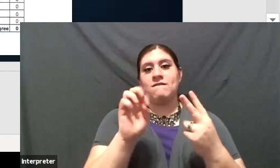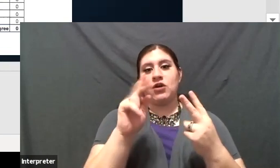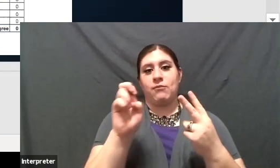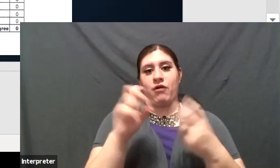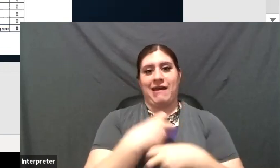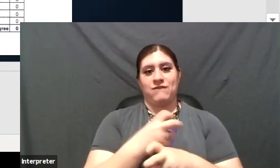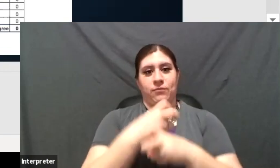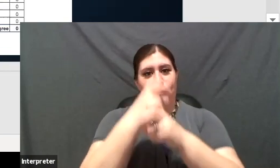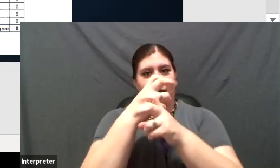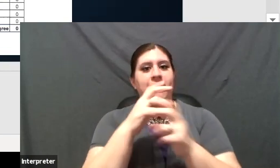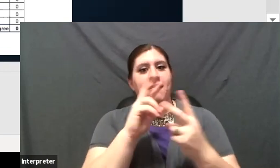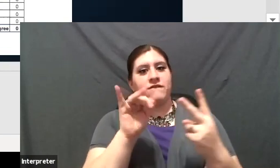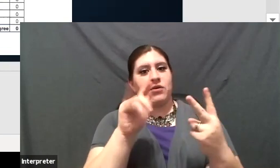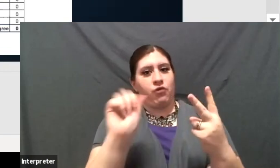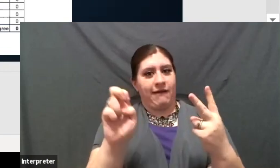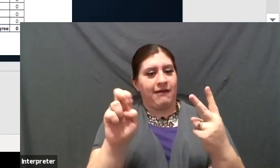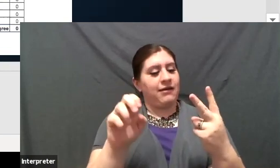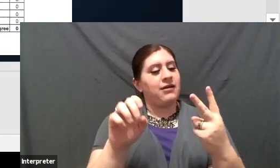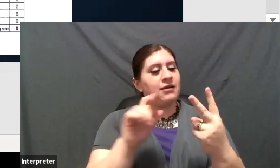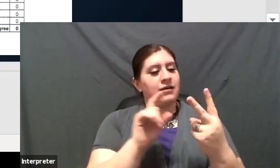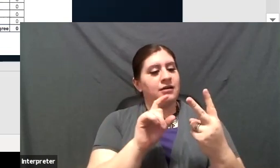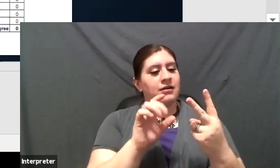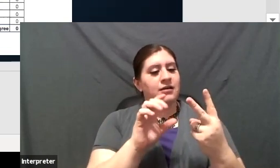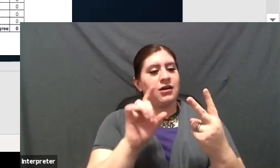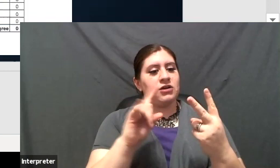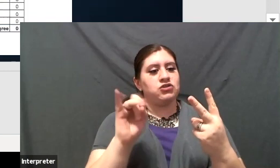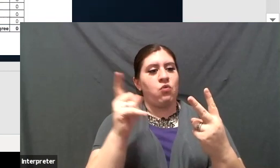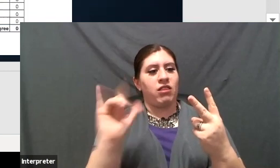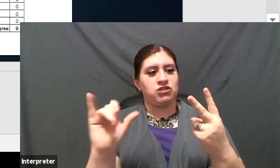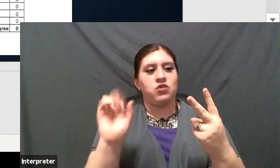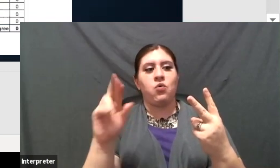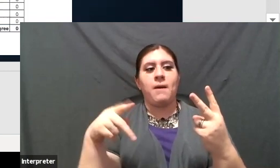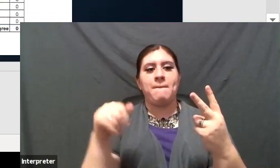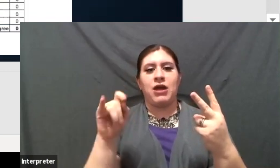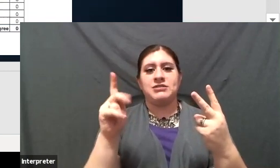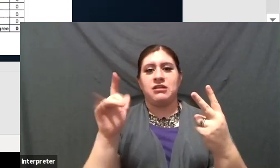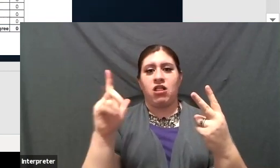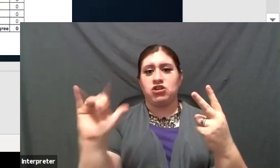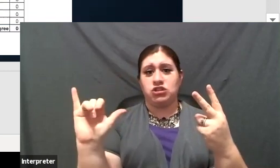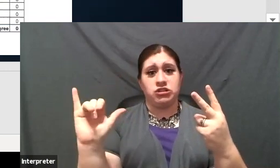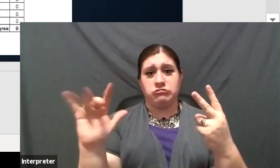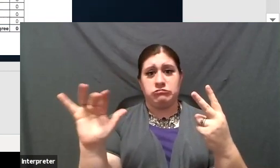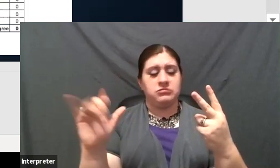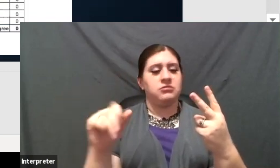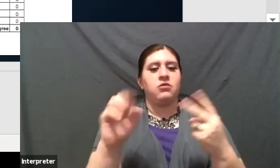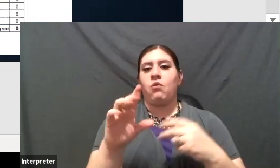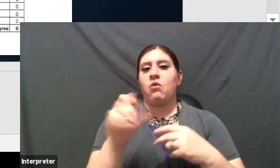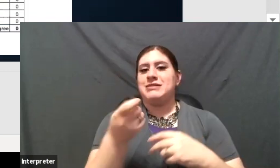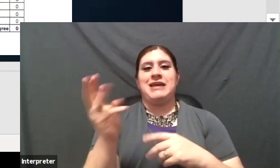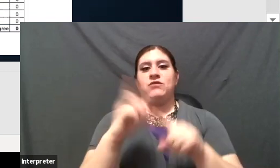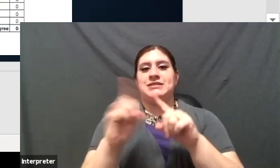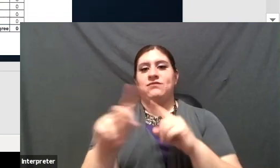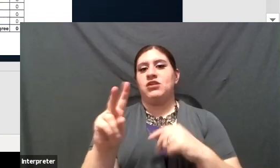Dr. Christensen's invertebrate zoology or parasitology, or you can take any one of several